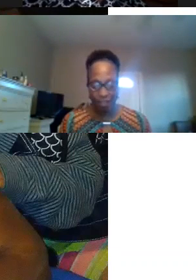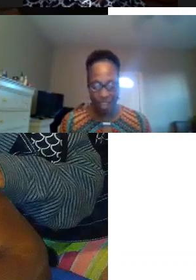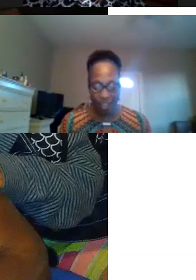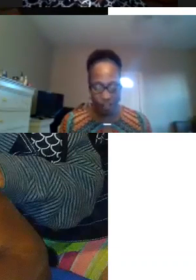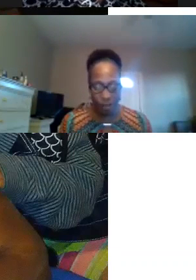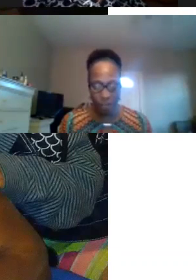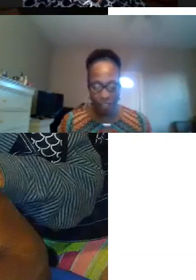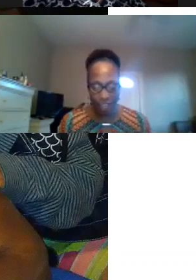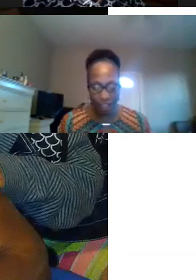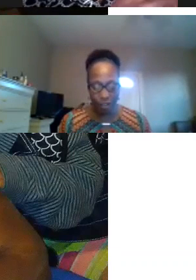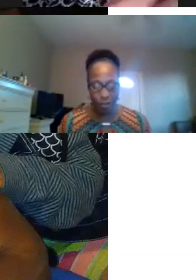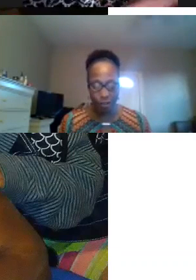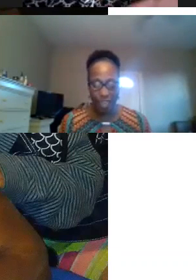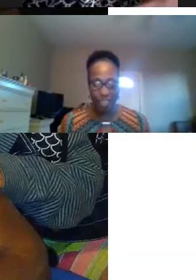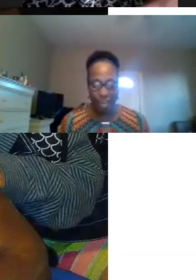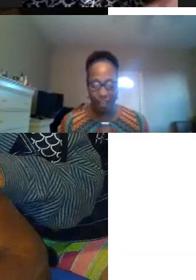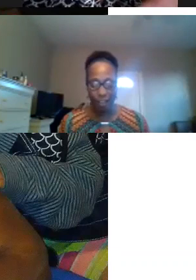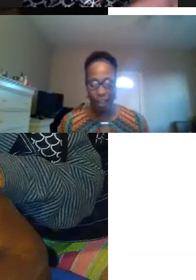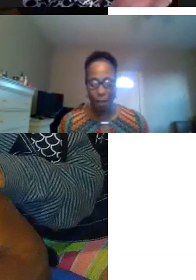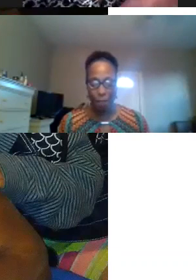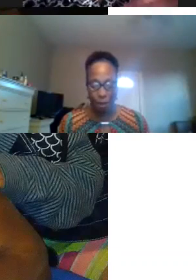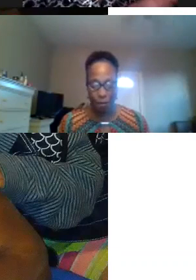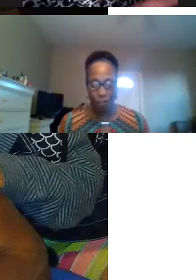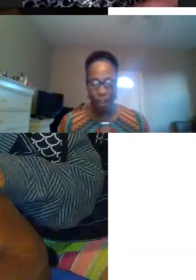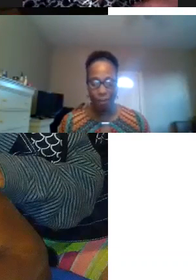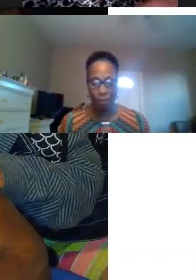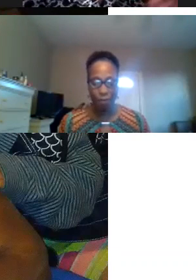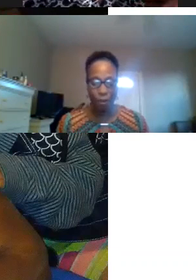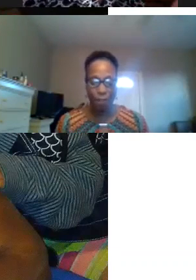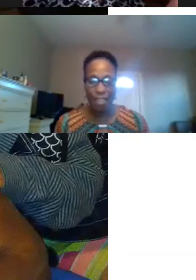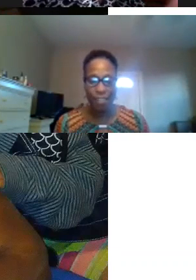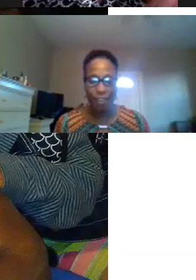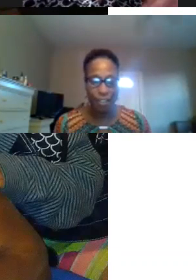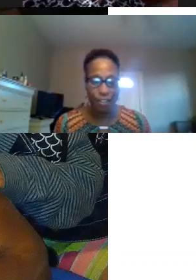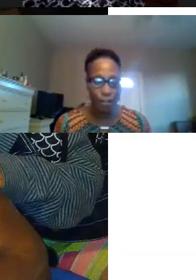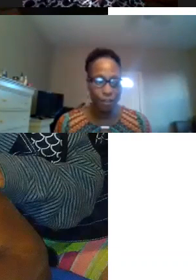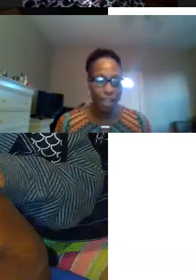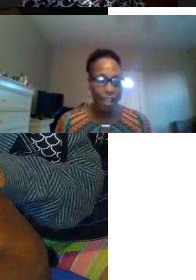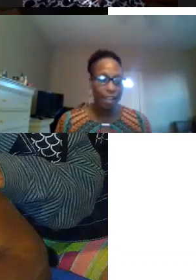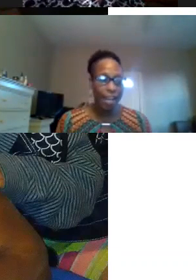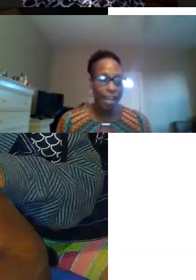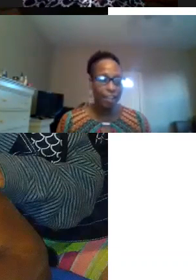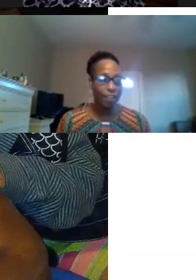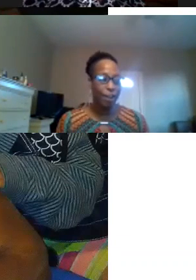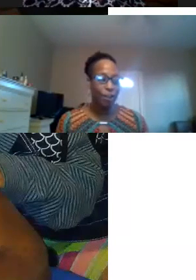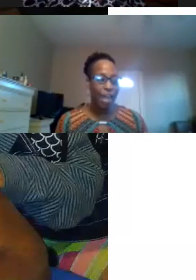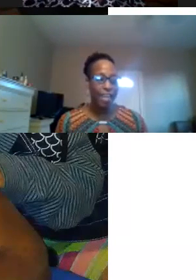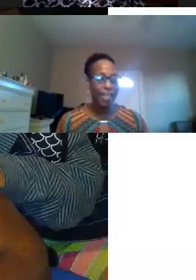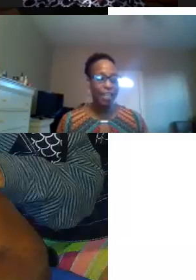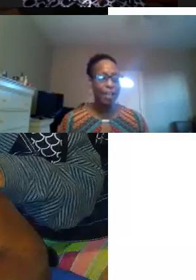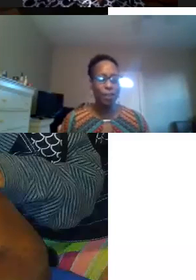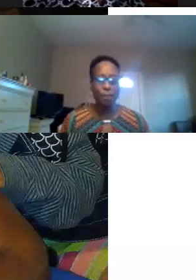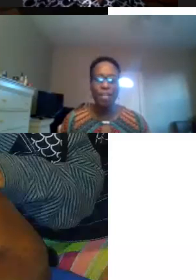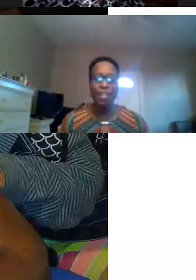Wow, thank you so much. Thank you and Tana both. And before I pass it on to Nana, you know,